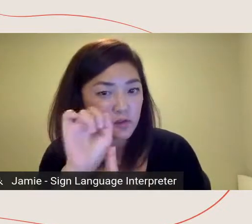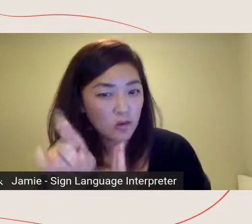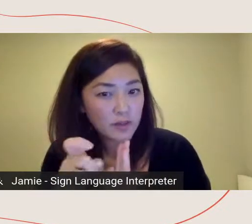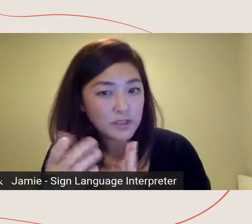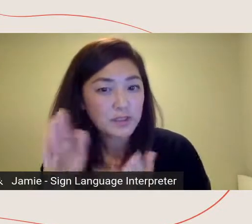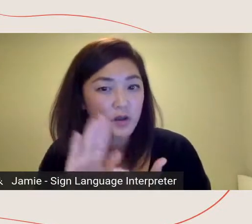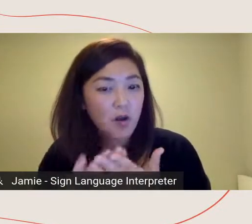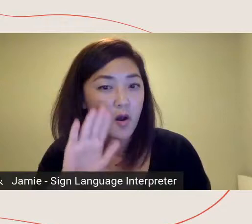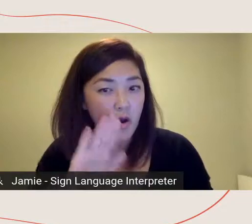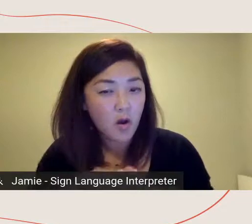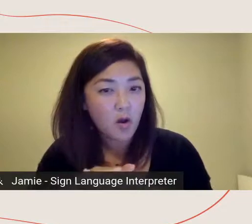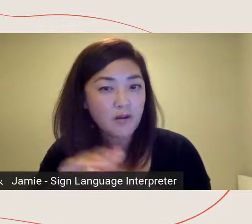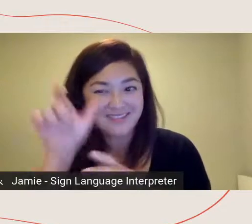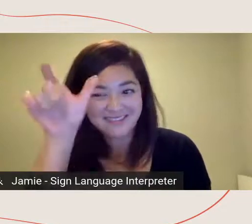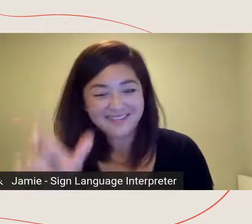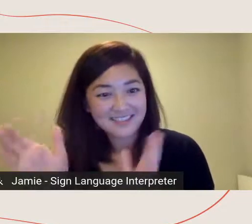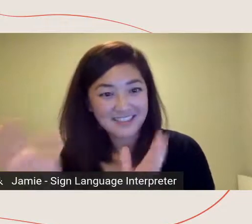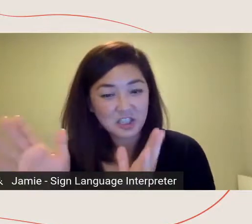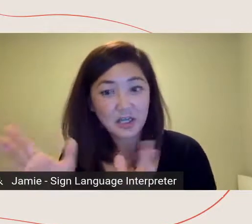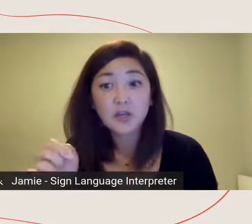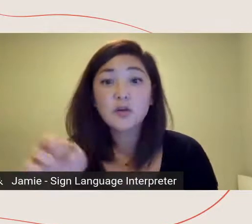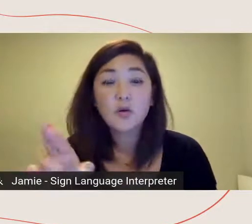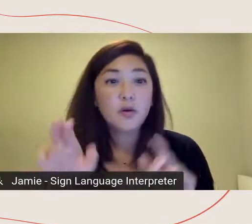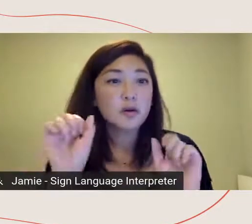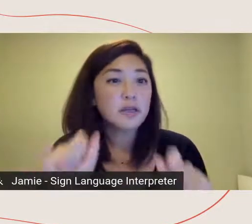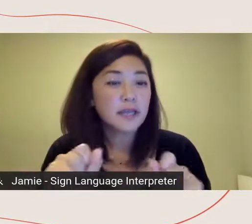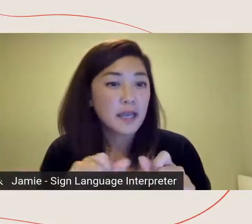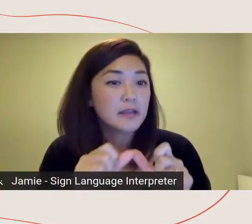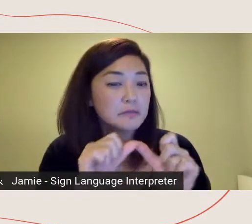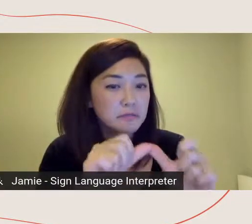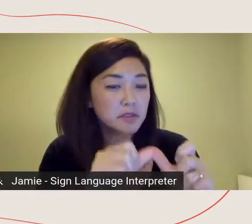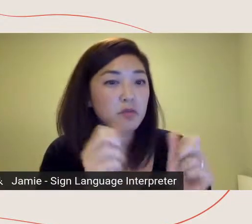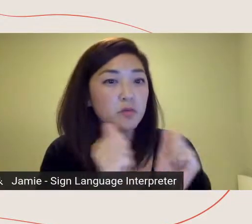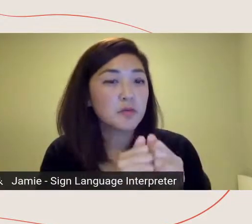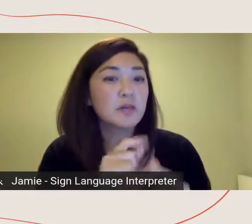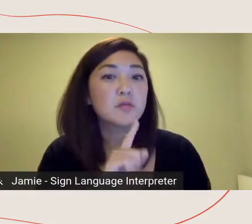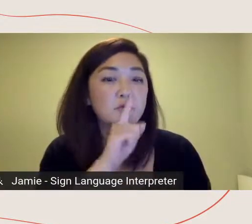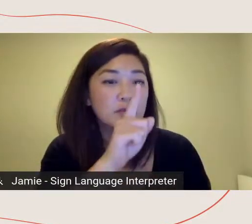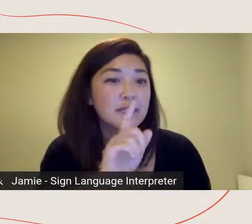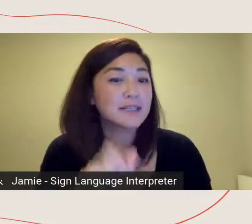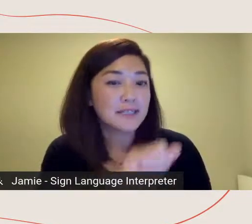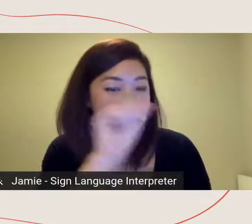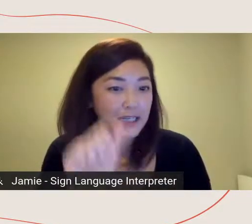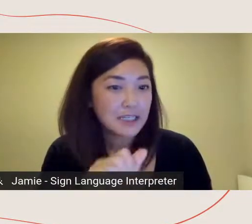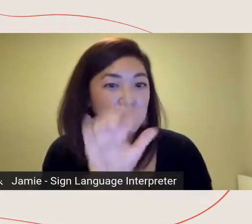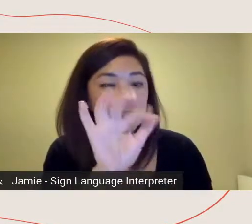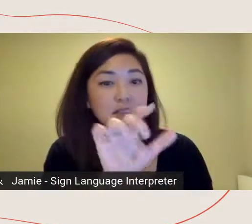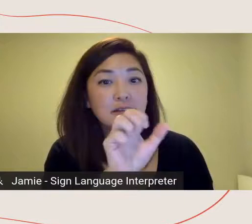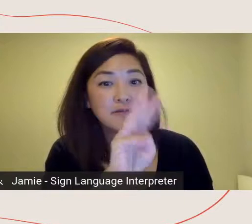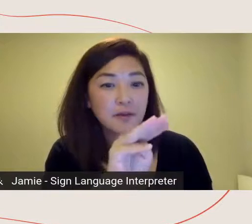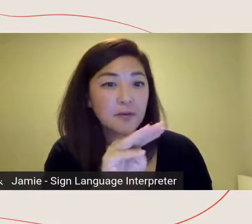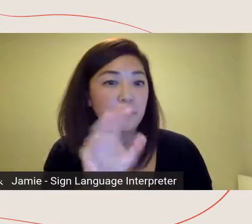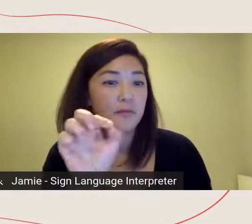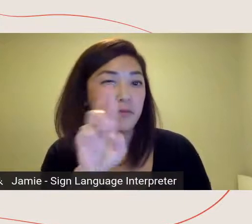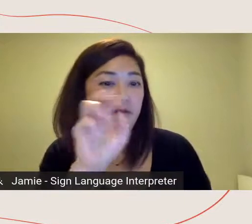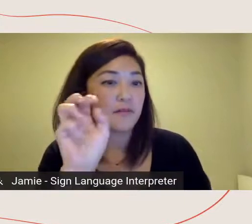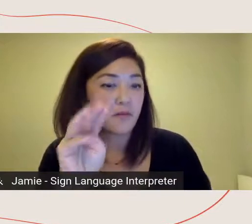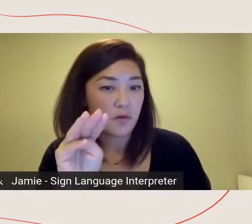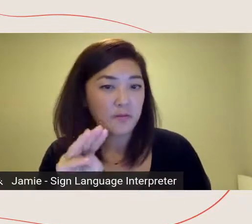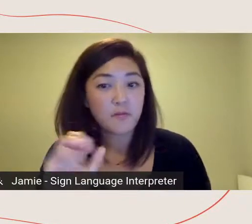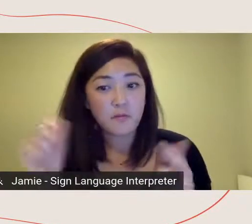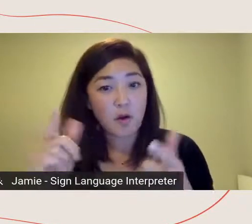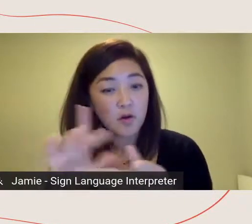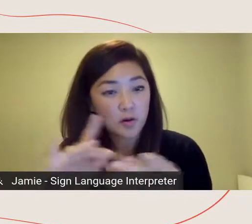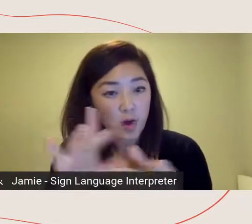Or continue the conversation by going to our Real Asian Film Forum at realasian.com/filmforum. All comments